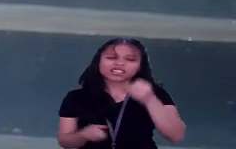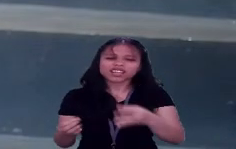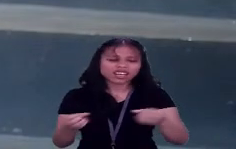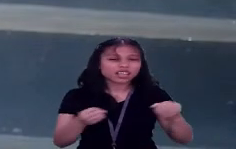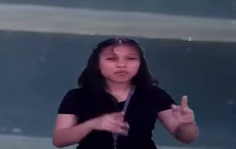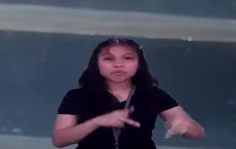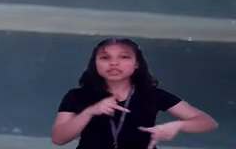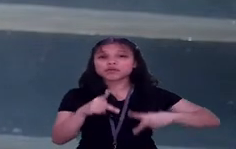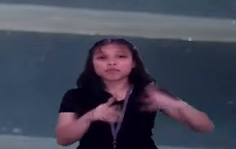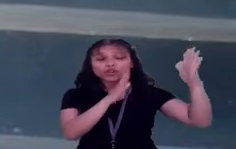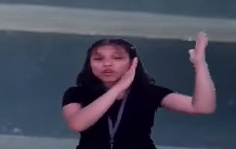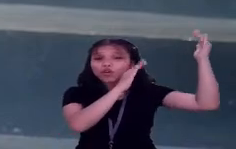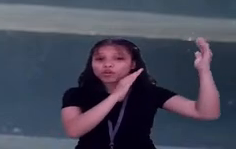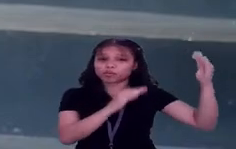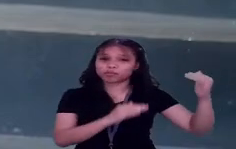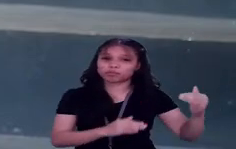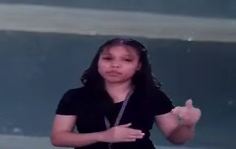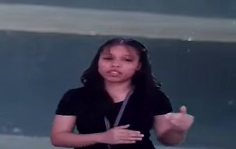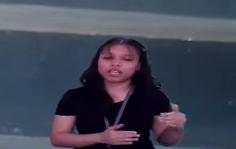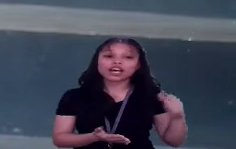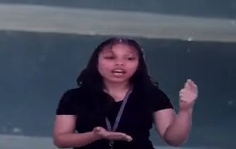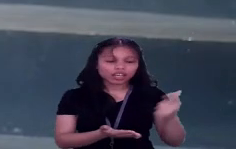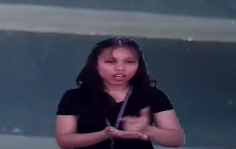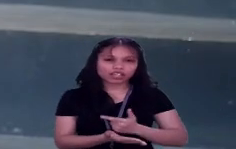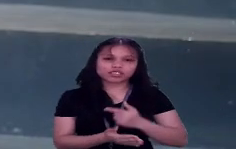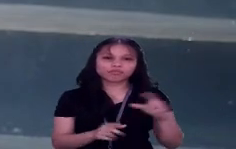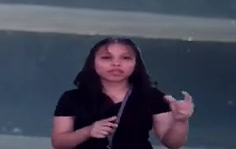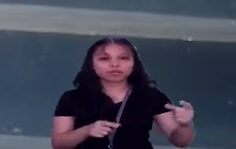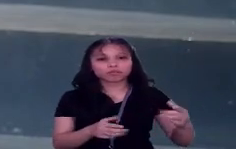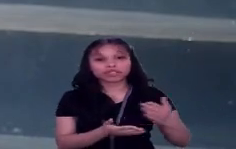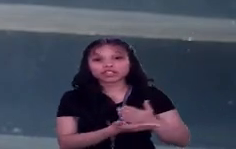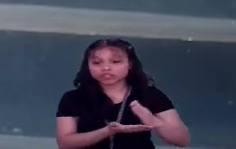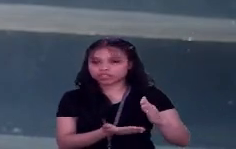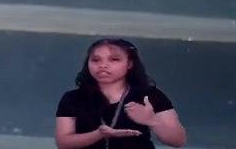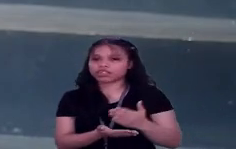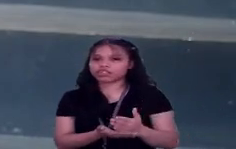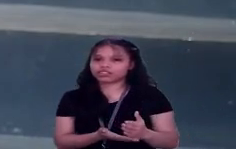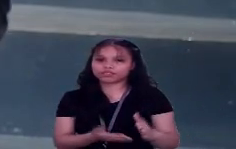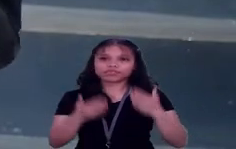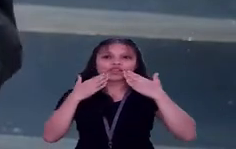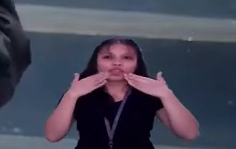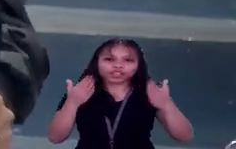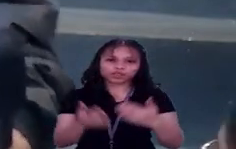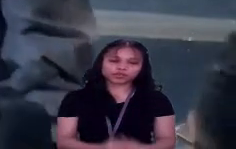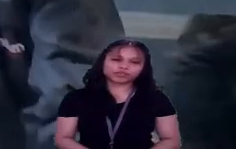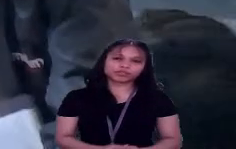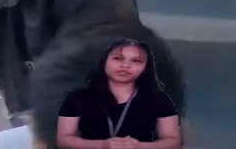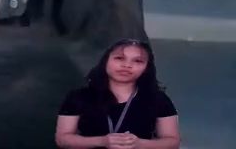hoping that the gospel will be presented. Thank you so much po.